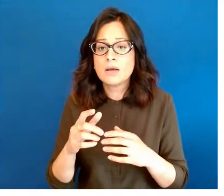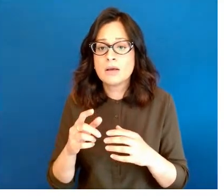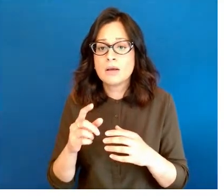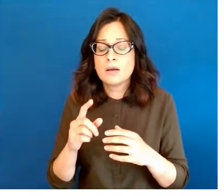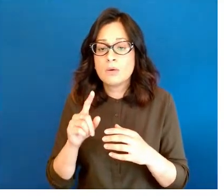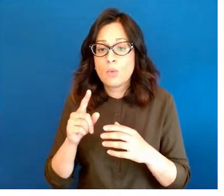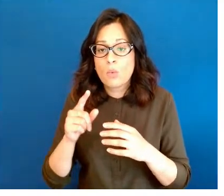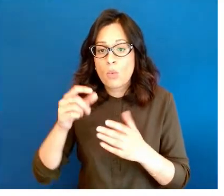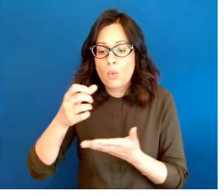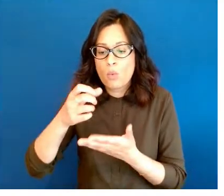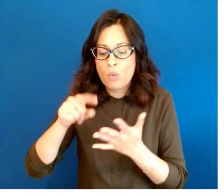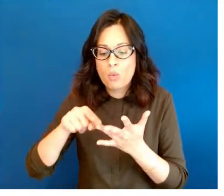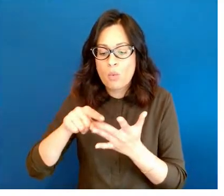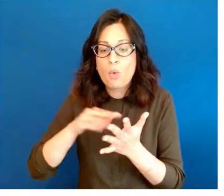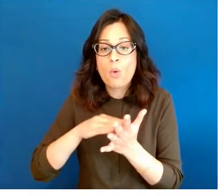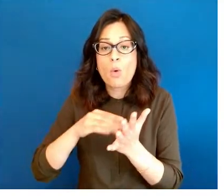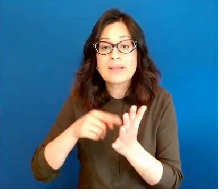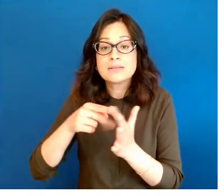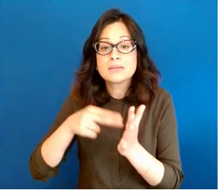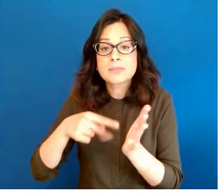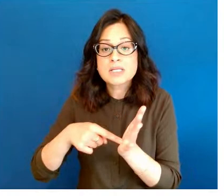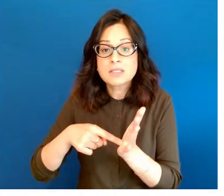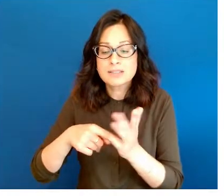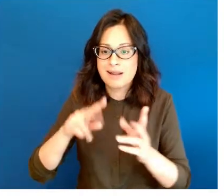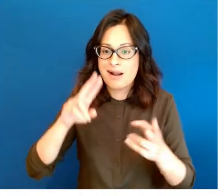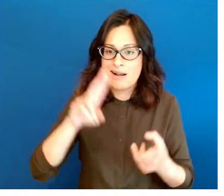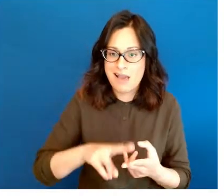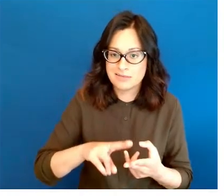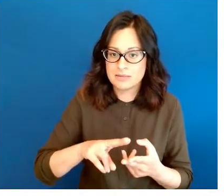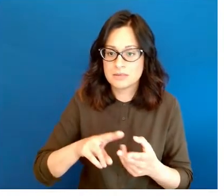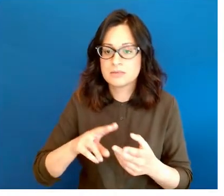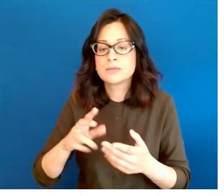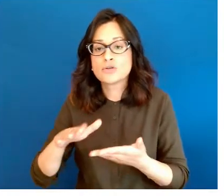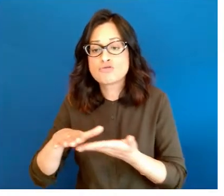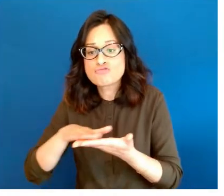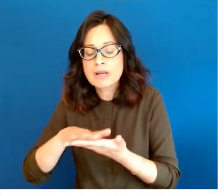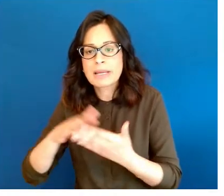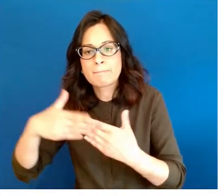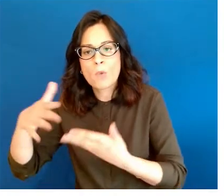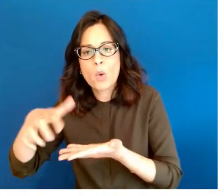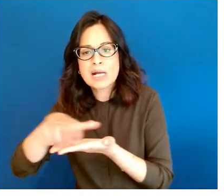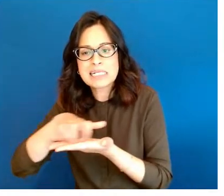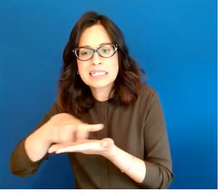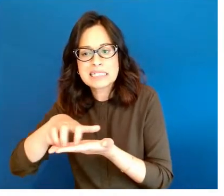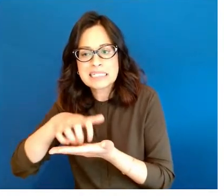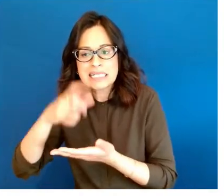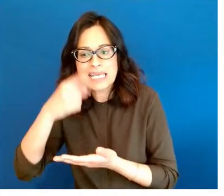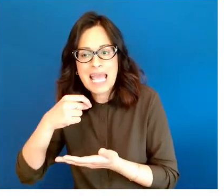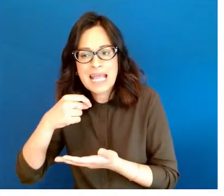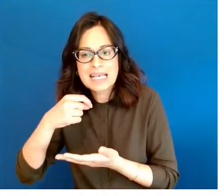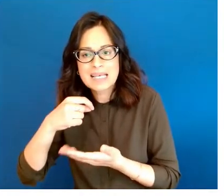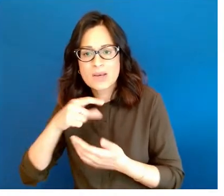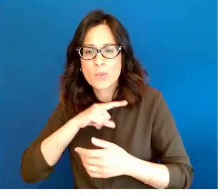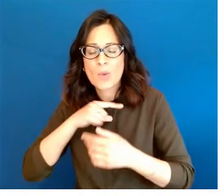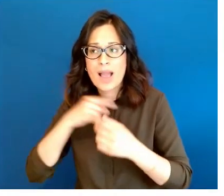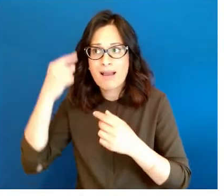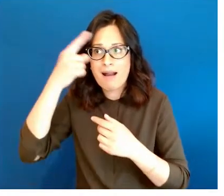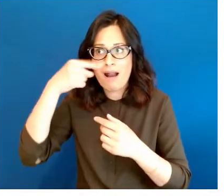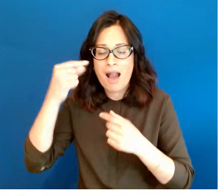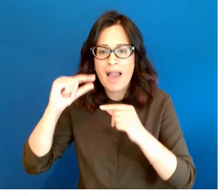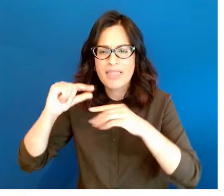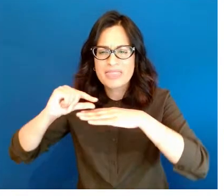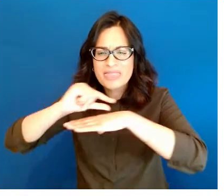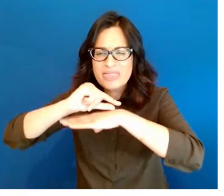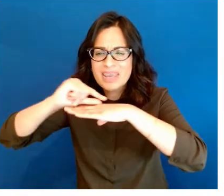preservatives while creams do. So they are less likely to irritate on that very thin skin around the eye. They